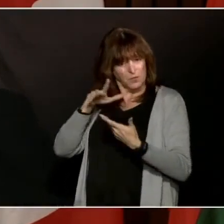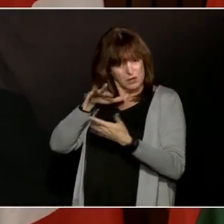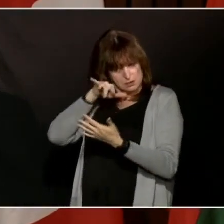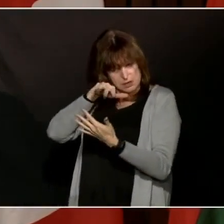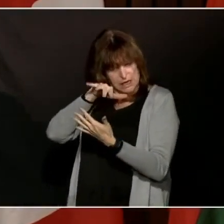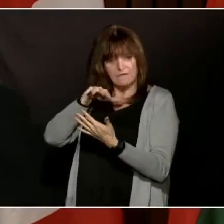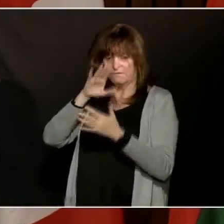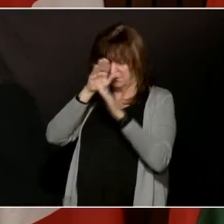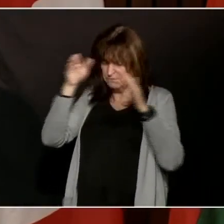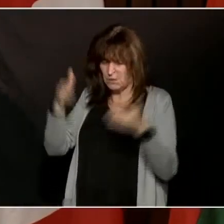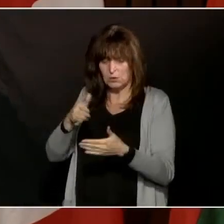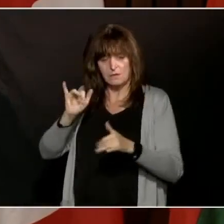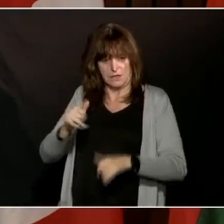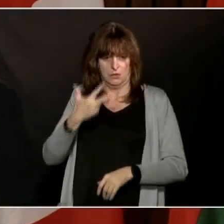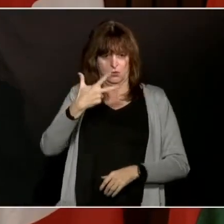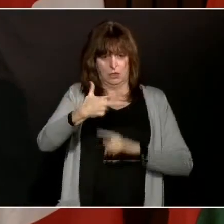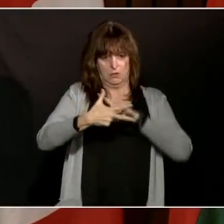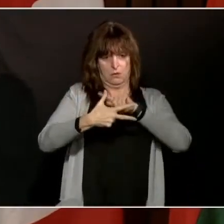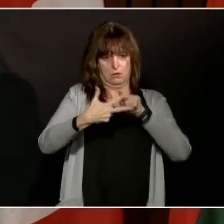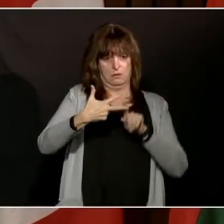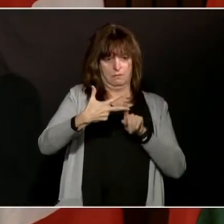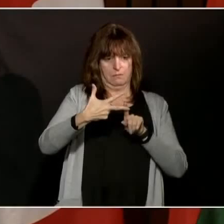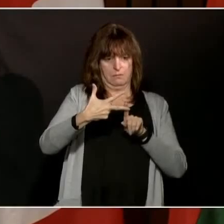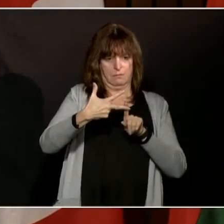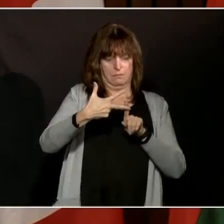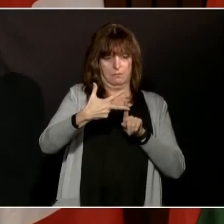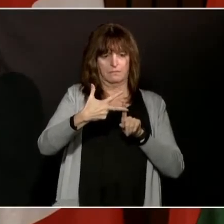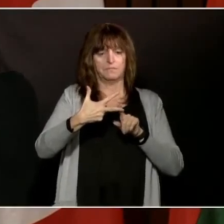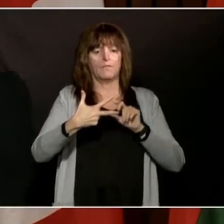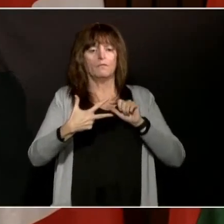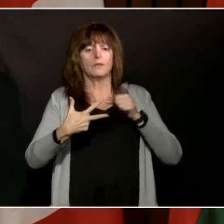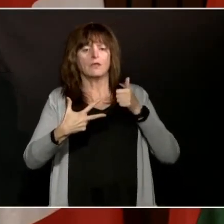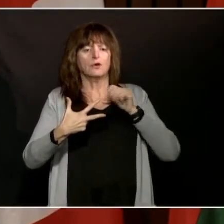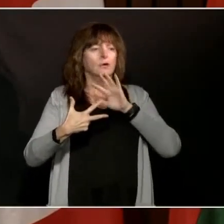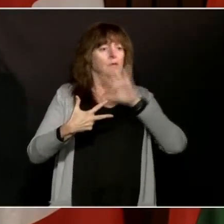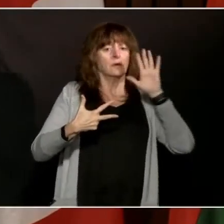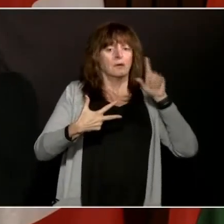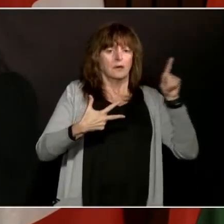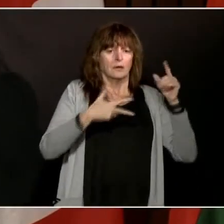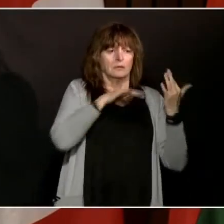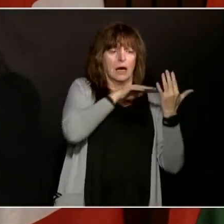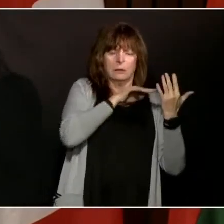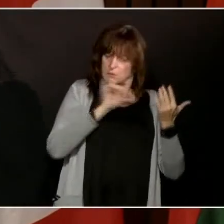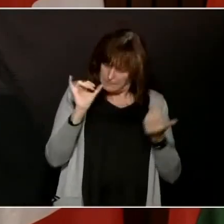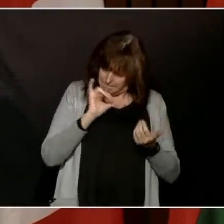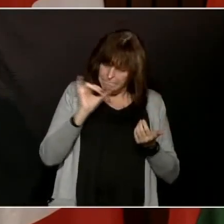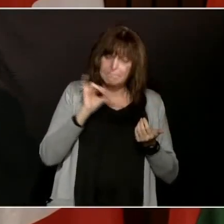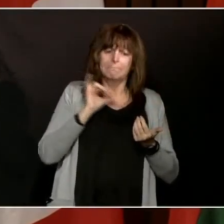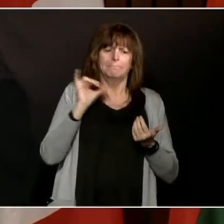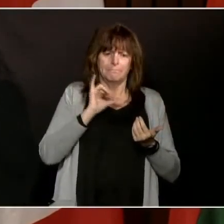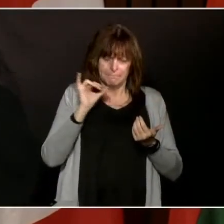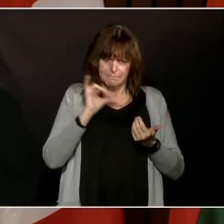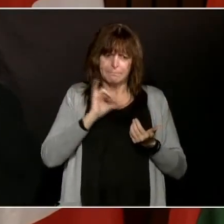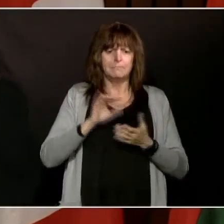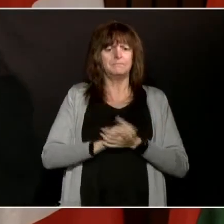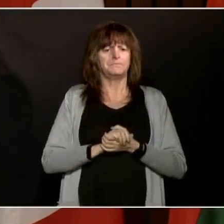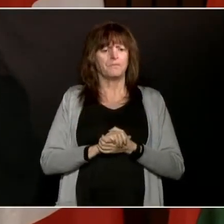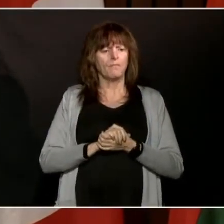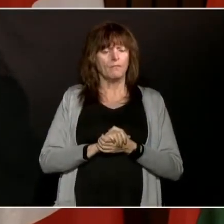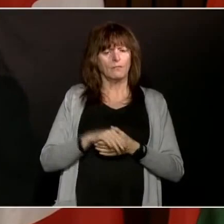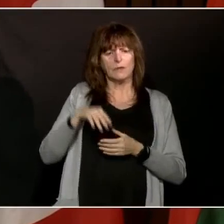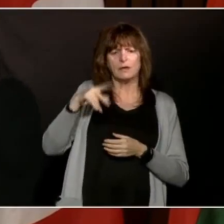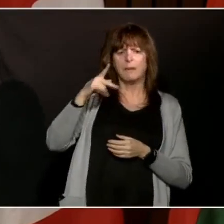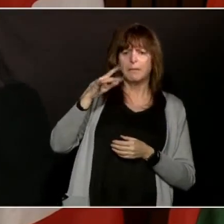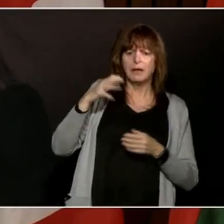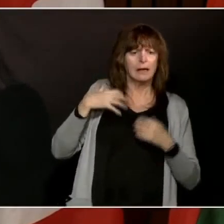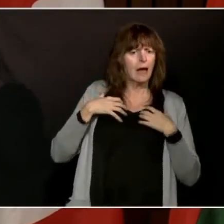concern and is complemented by other work, which I will describe at the end. Public Health Ontario collaborated with